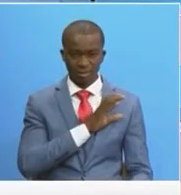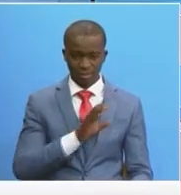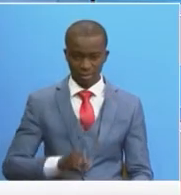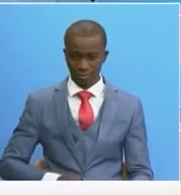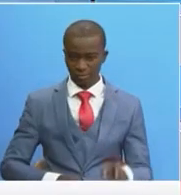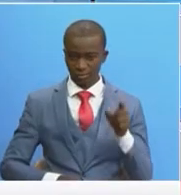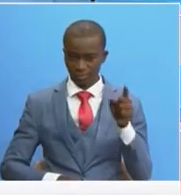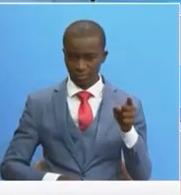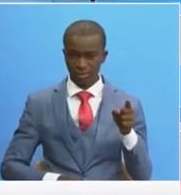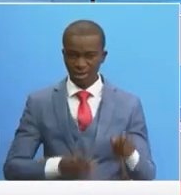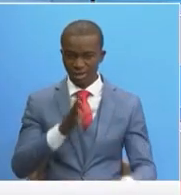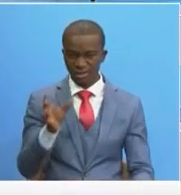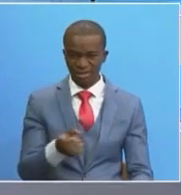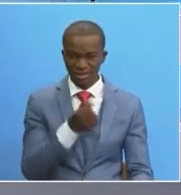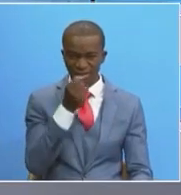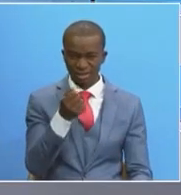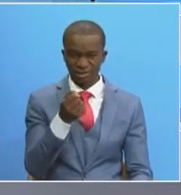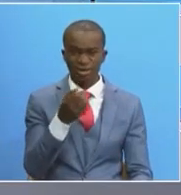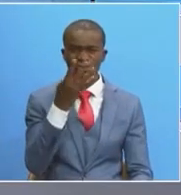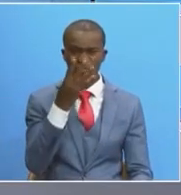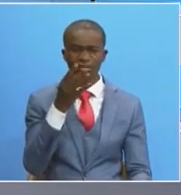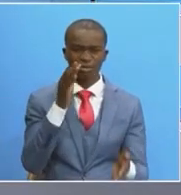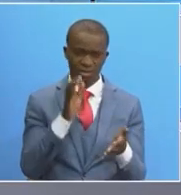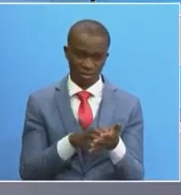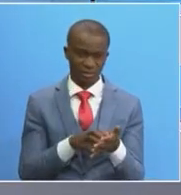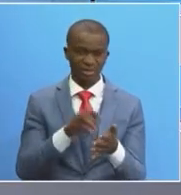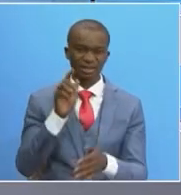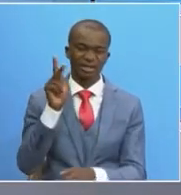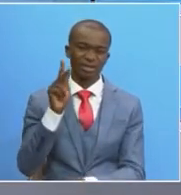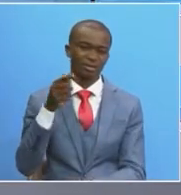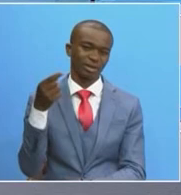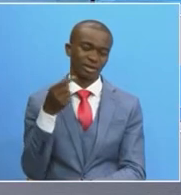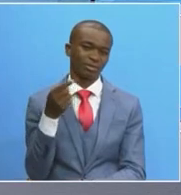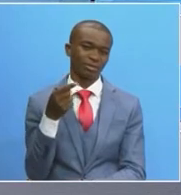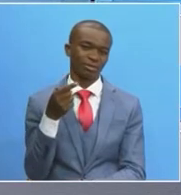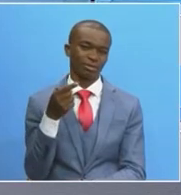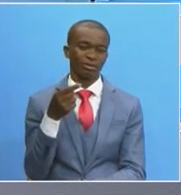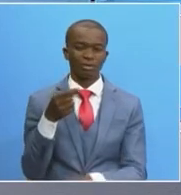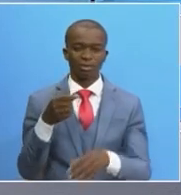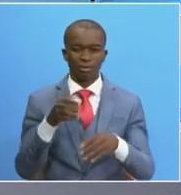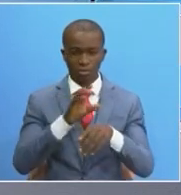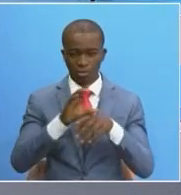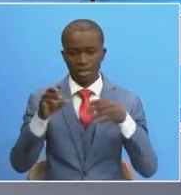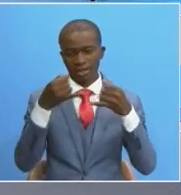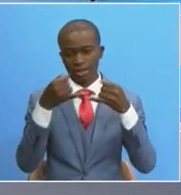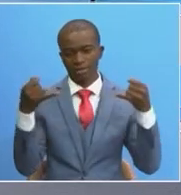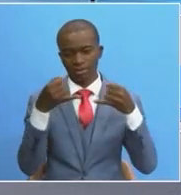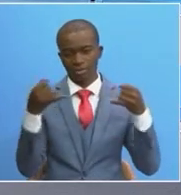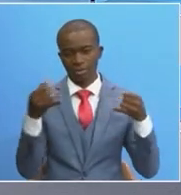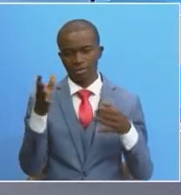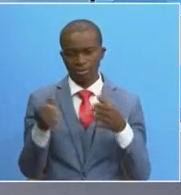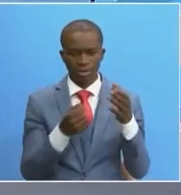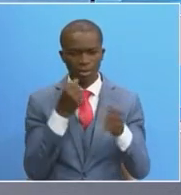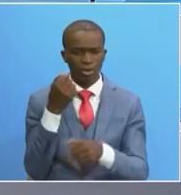Dacker has confirmed to Zanis that arising from a tip-off by concerned members of the public, the